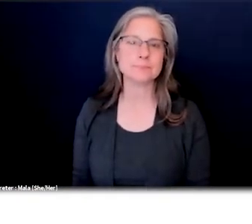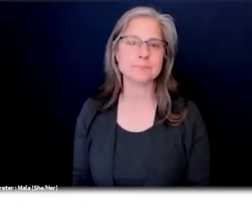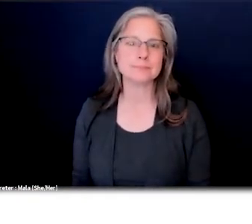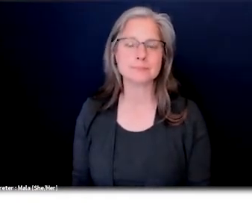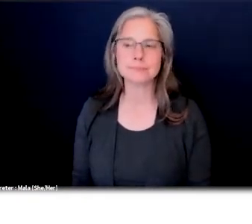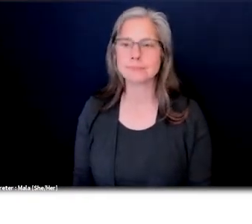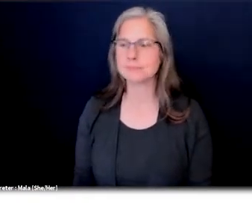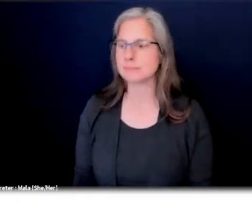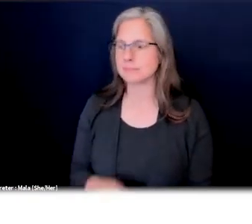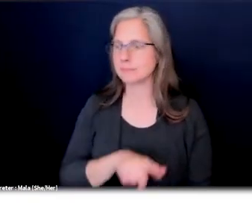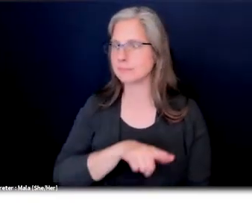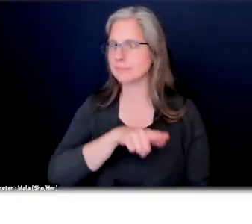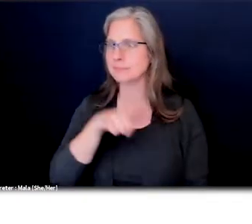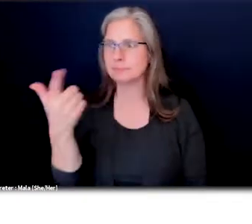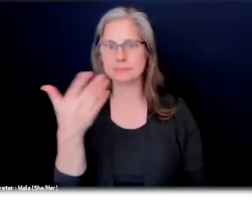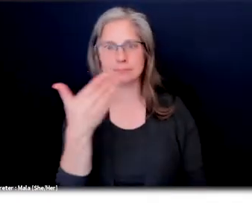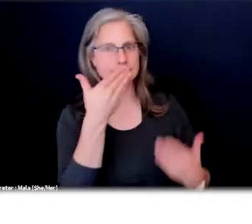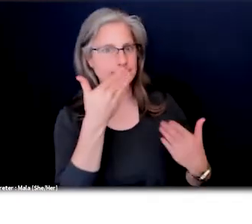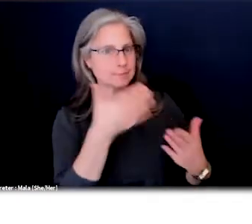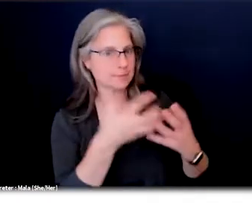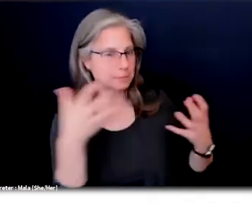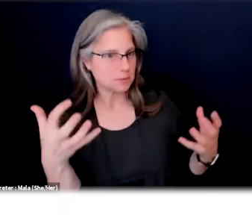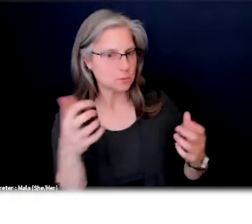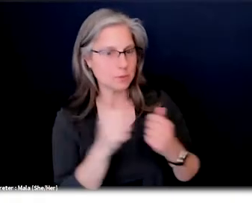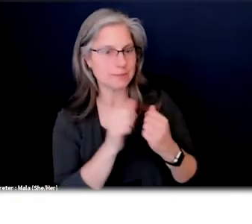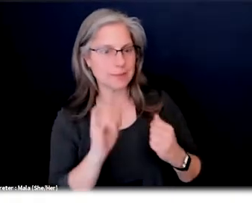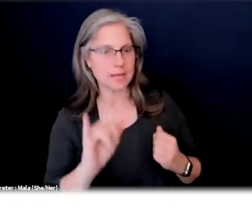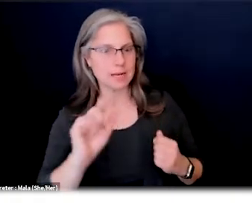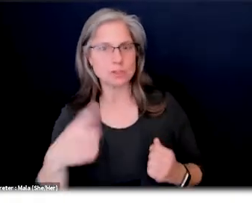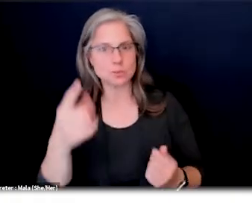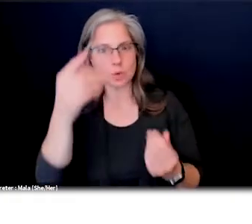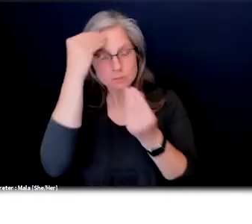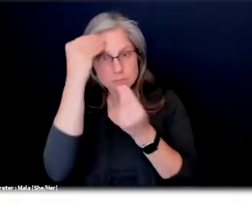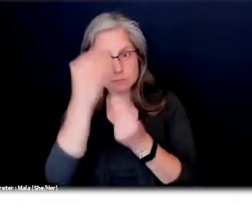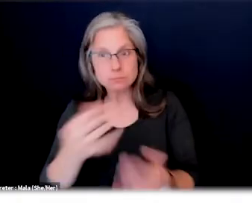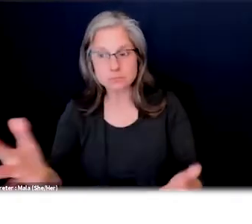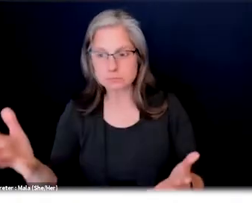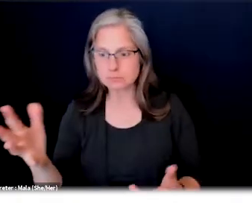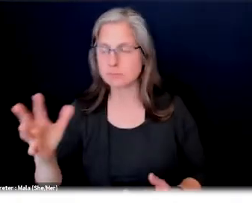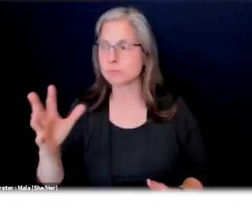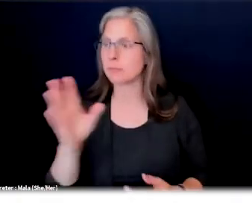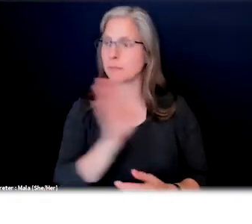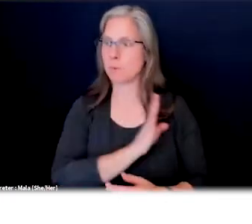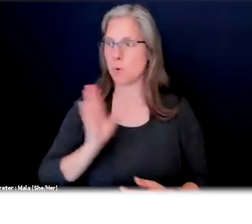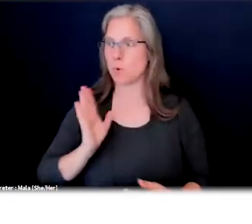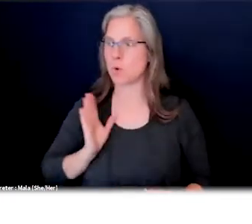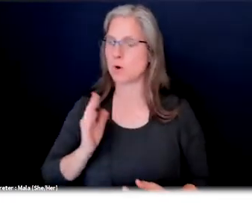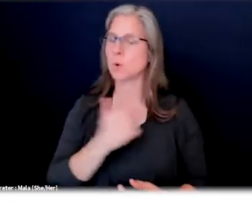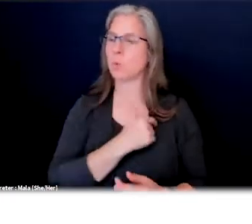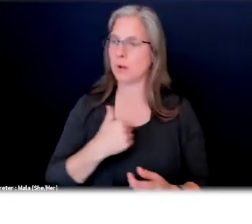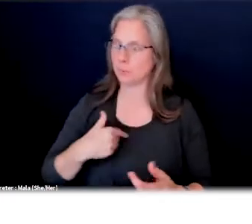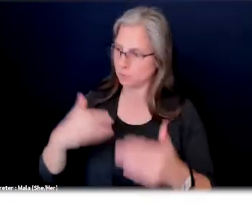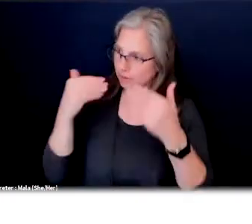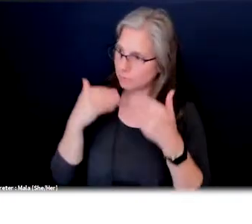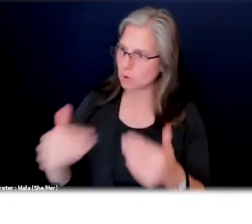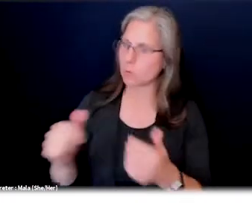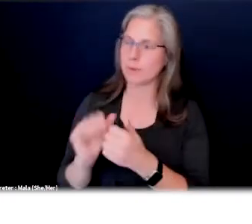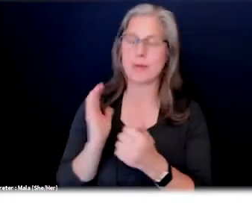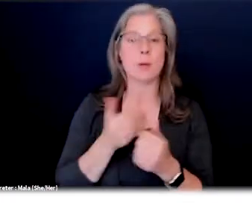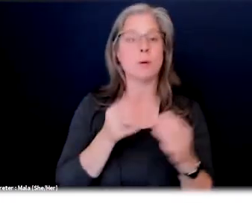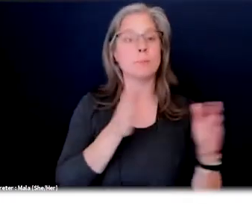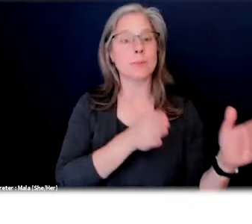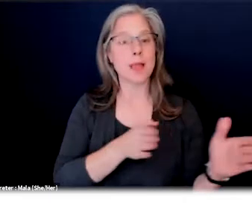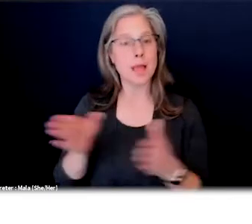Thank you so much. And with that, I just want to update the board that we are in fact moving forward with our plans